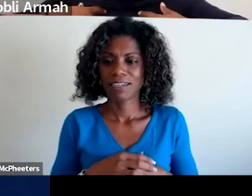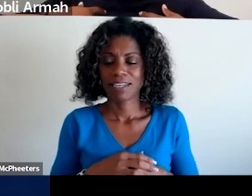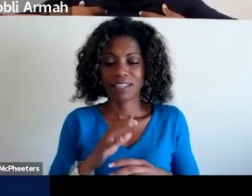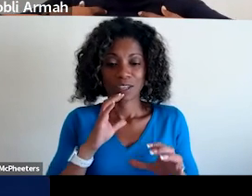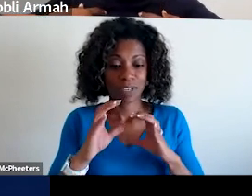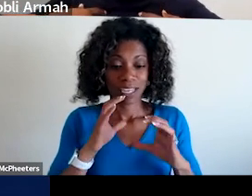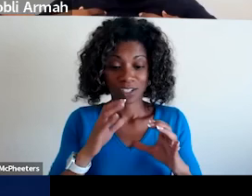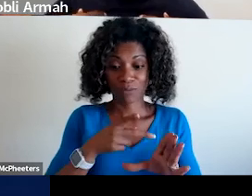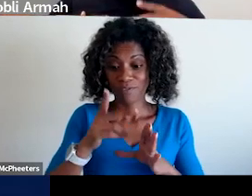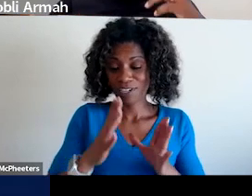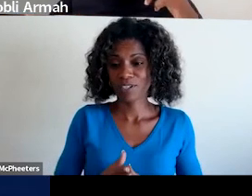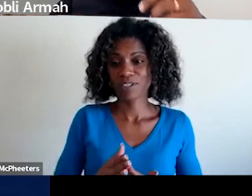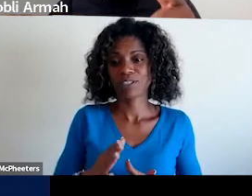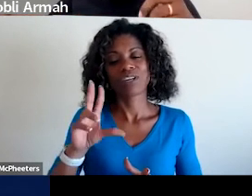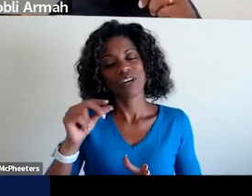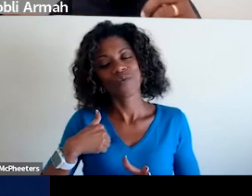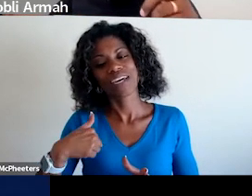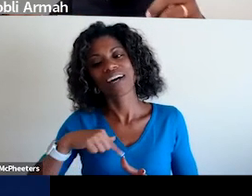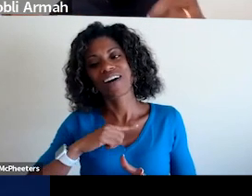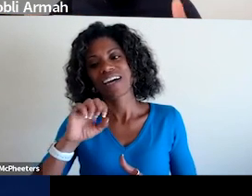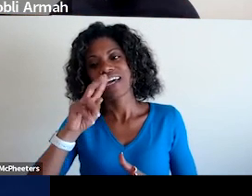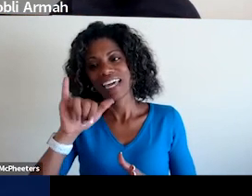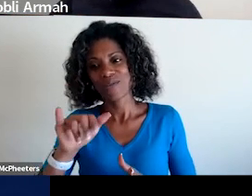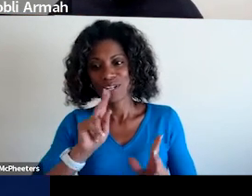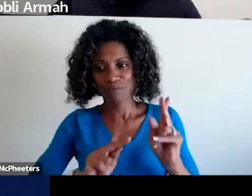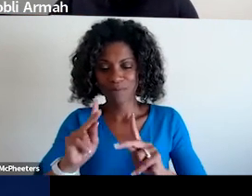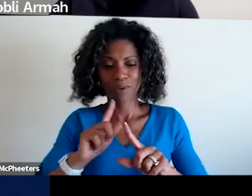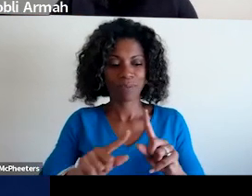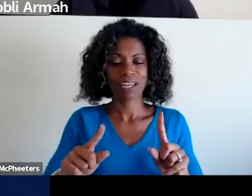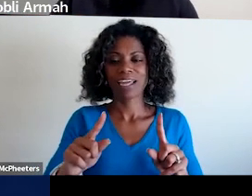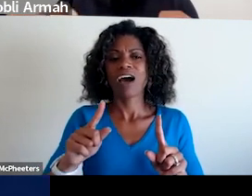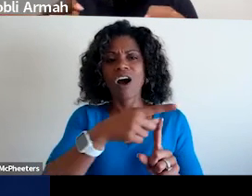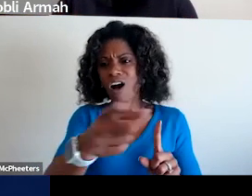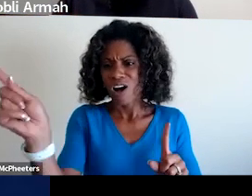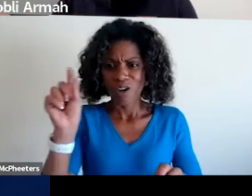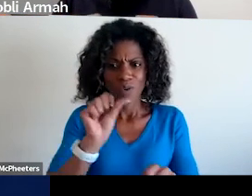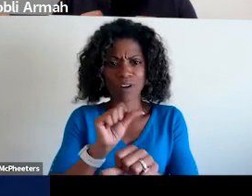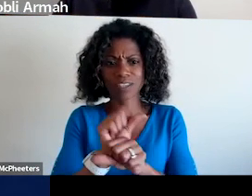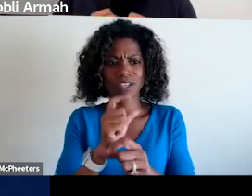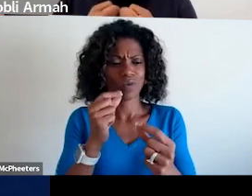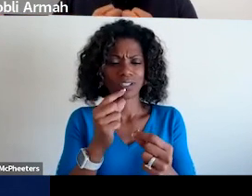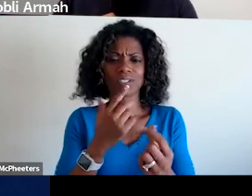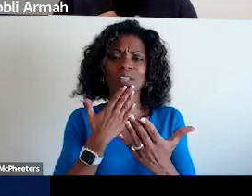not communication people, we're equity people. But shout out to all the work you all do, just holding space and keeping this conversation active.